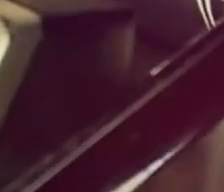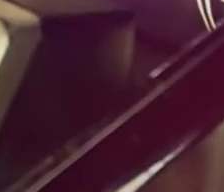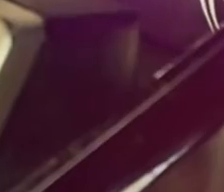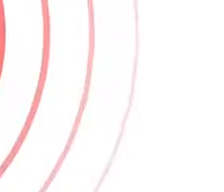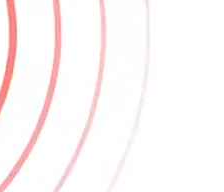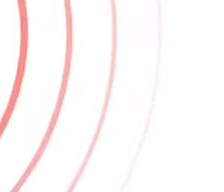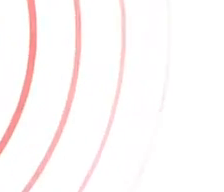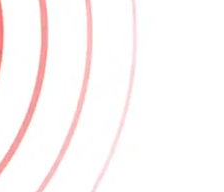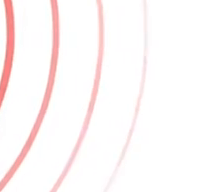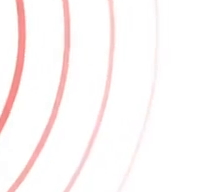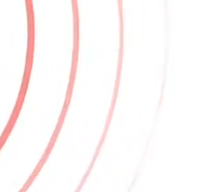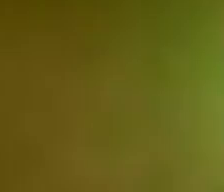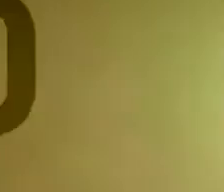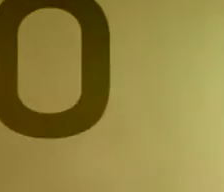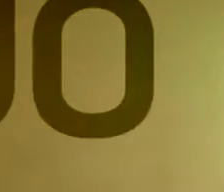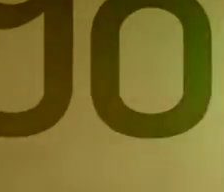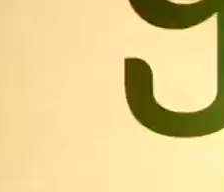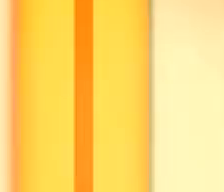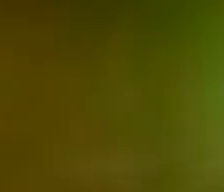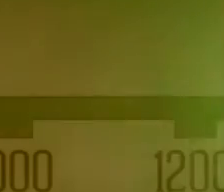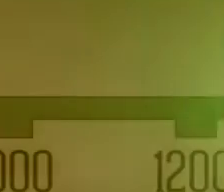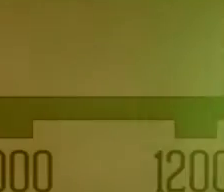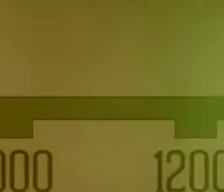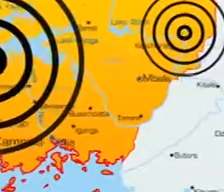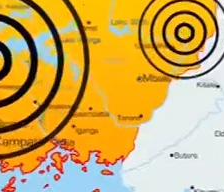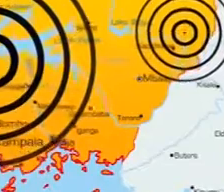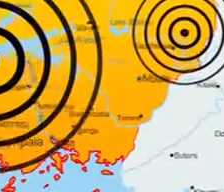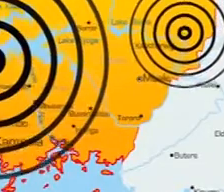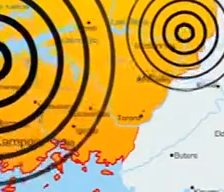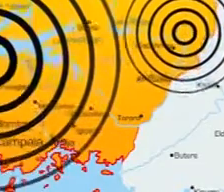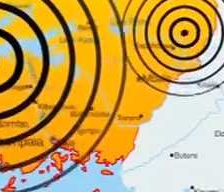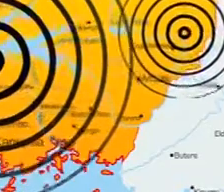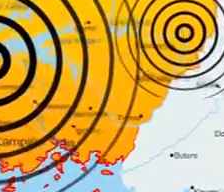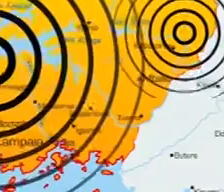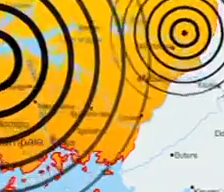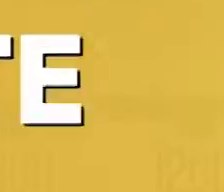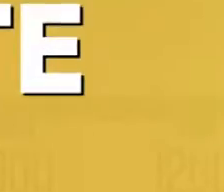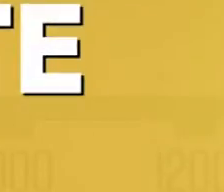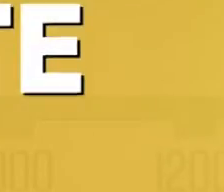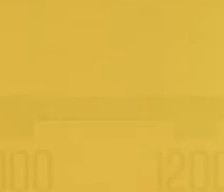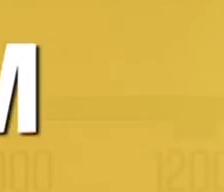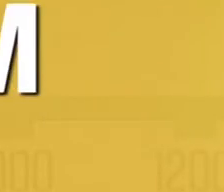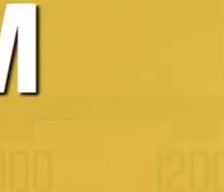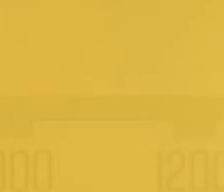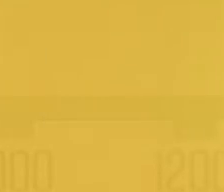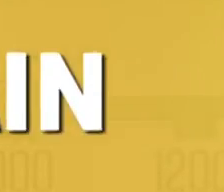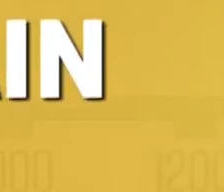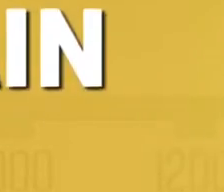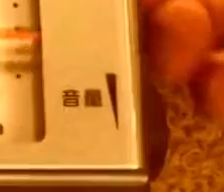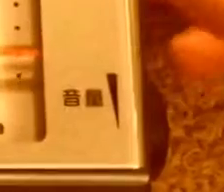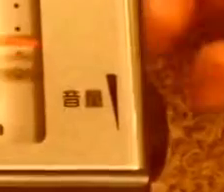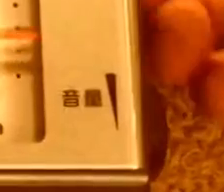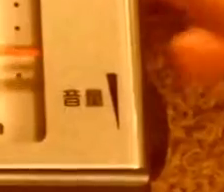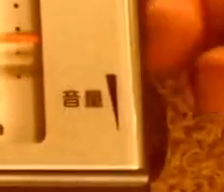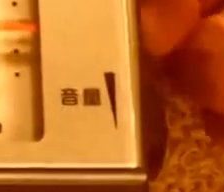This is an independent sound. GBC has 11 sister radio stations spread throughout the country to educate, inform, and